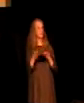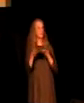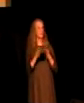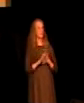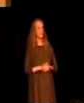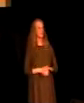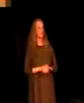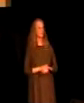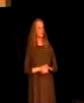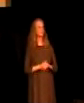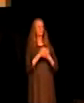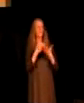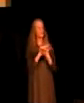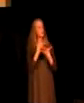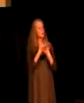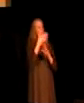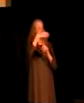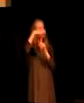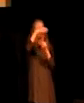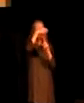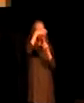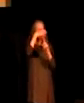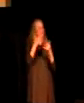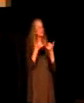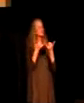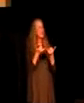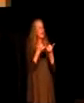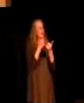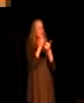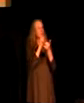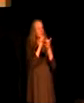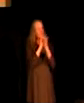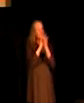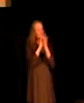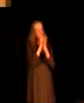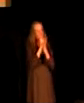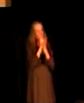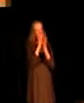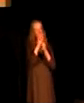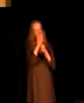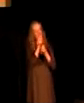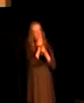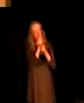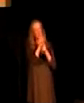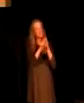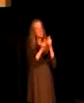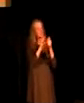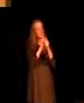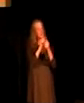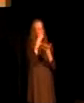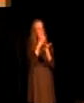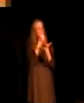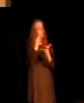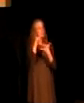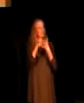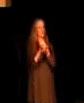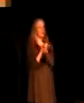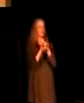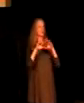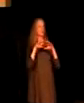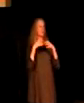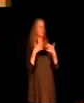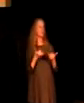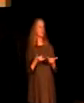newest satellite has a channel specifically tuned to optimize this data set now.